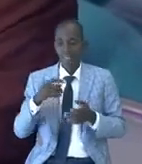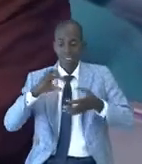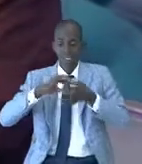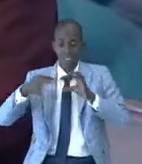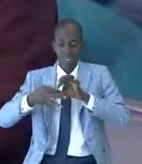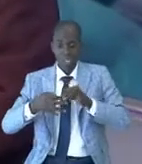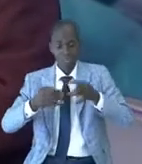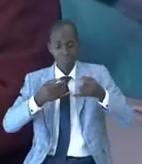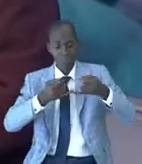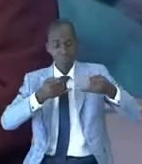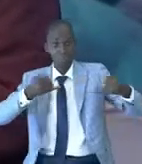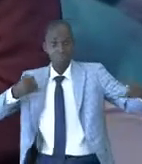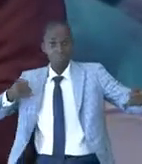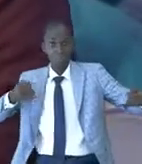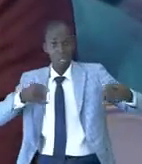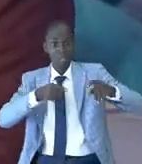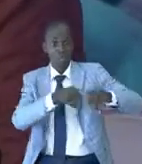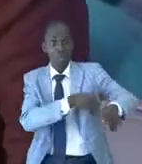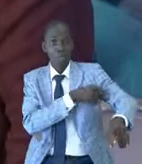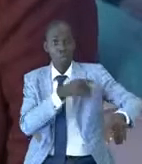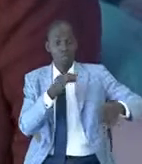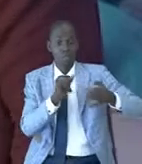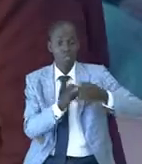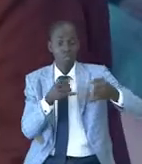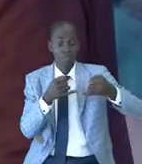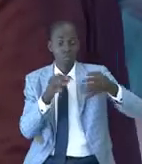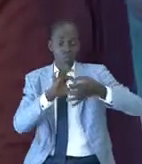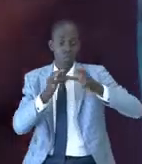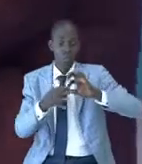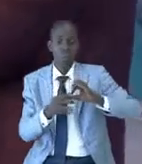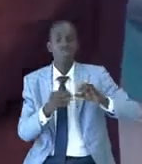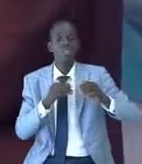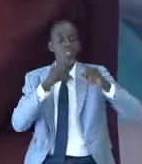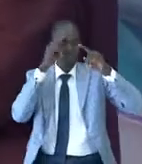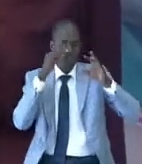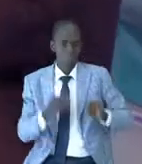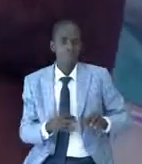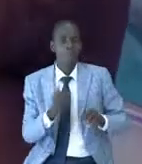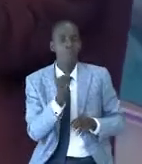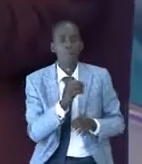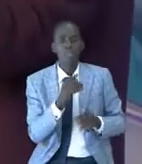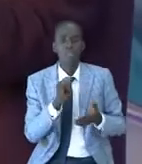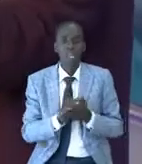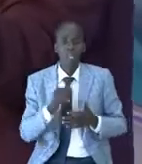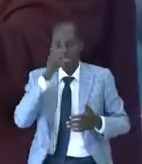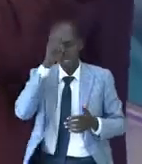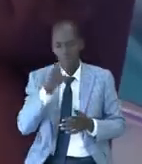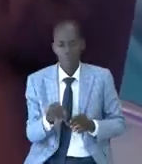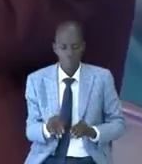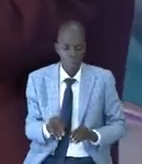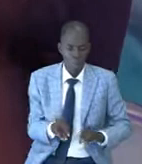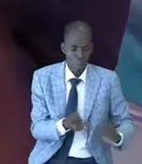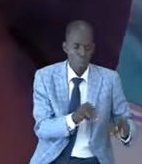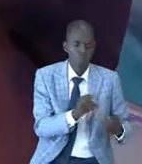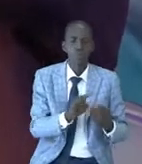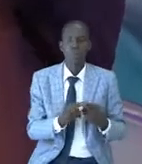radius of the circle in which it could move. And later, as the elephant was